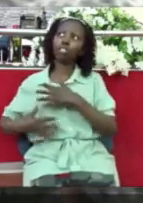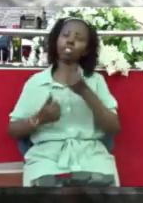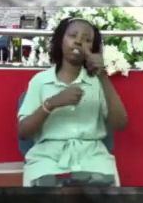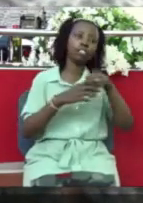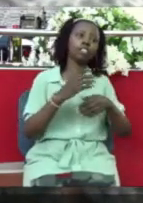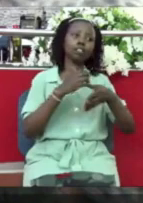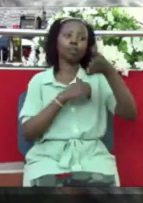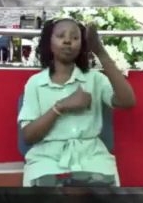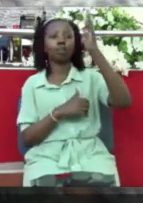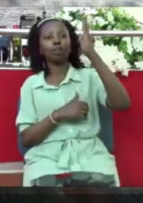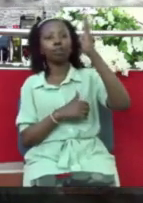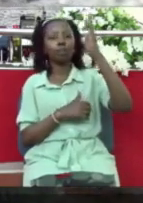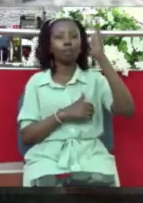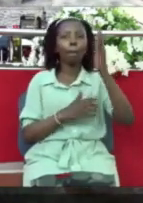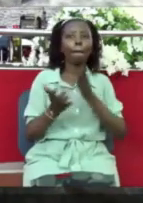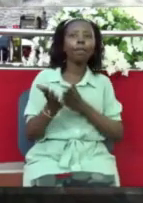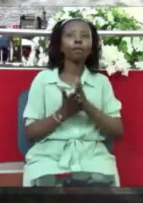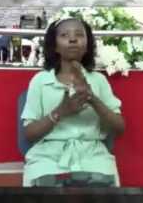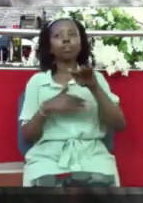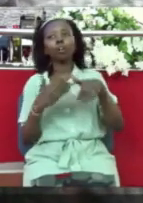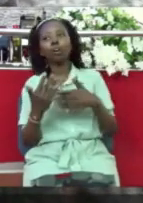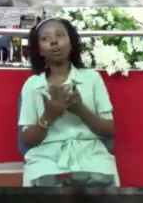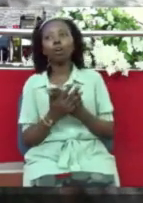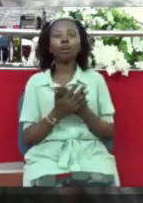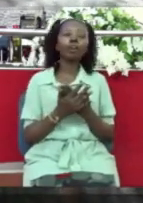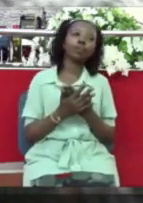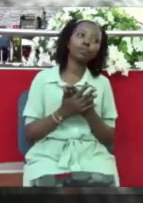in God.